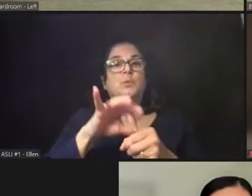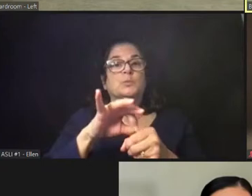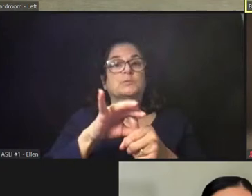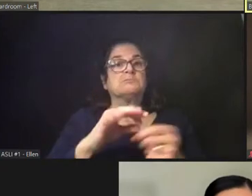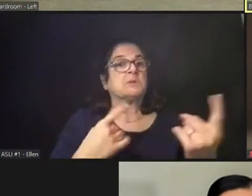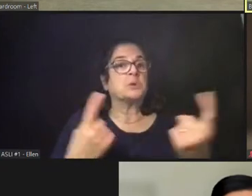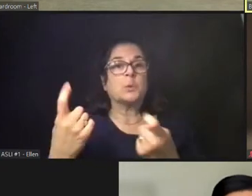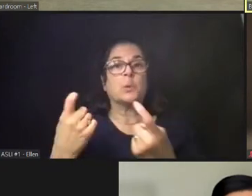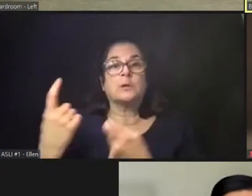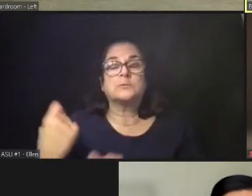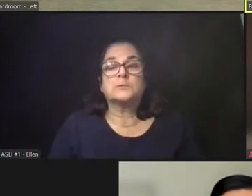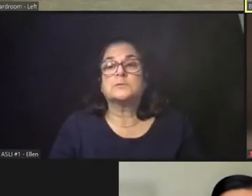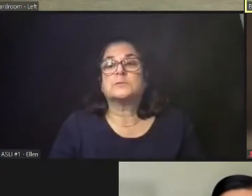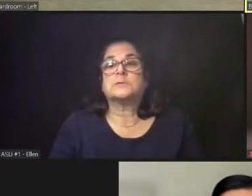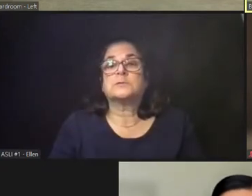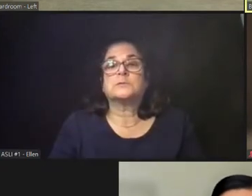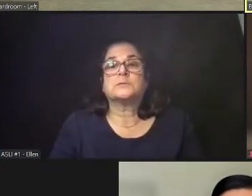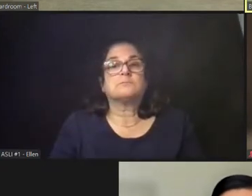Any questions?